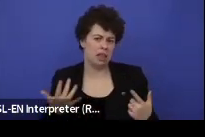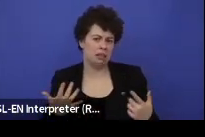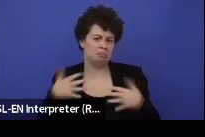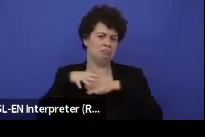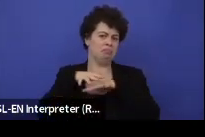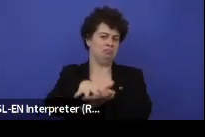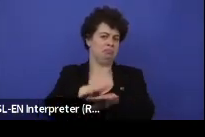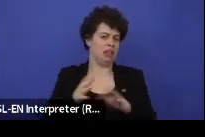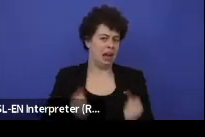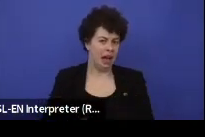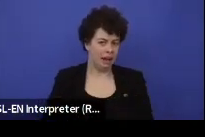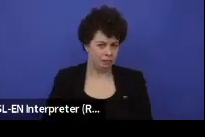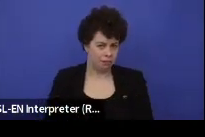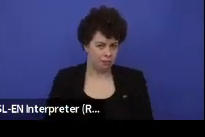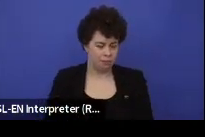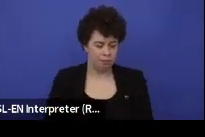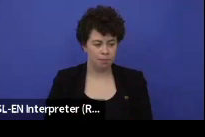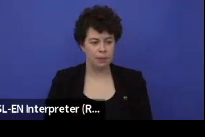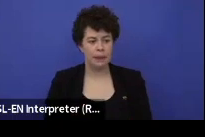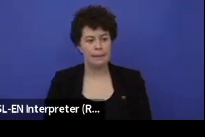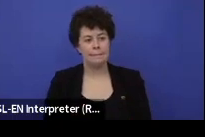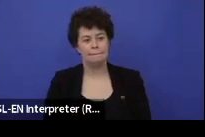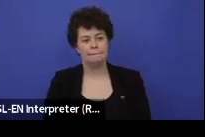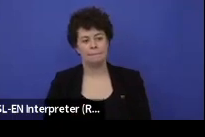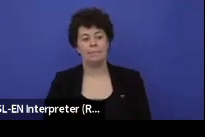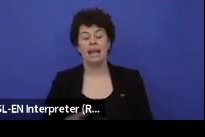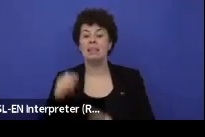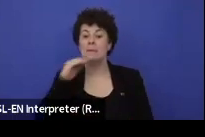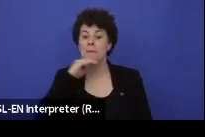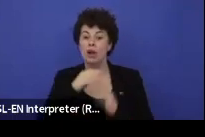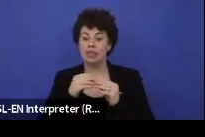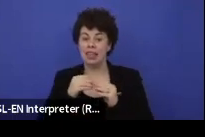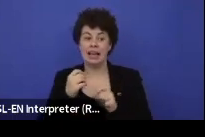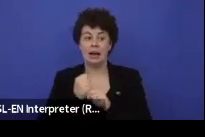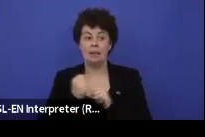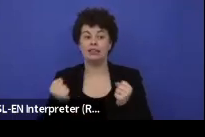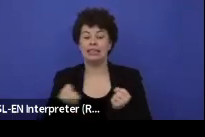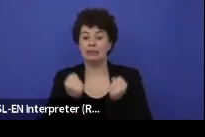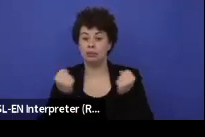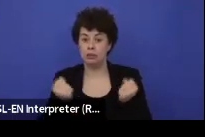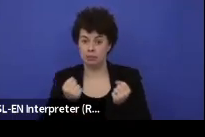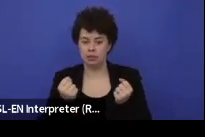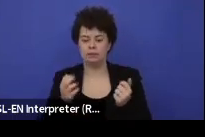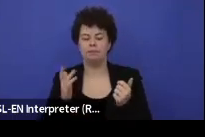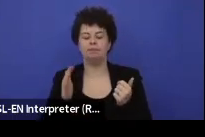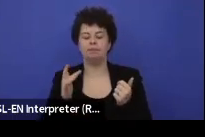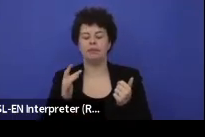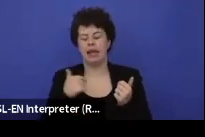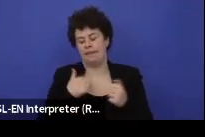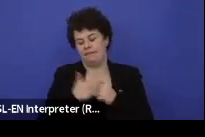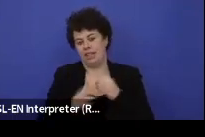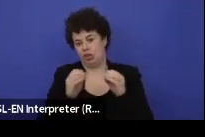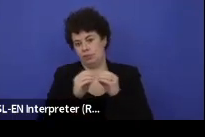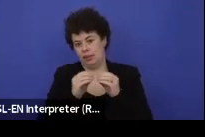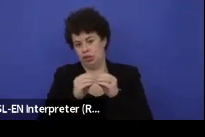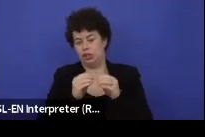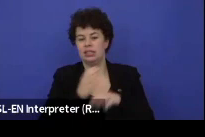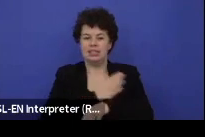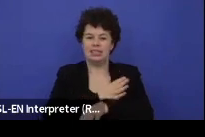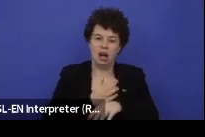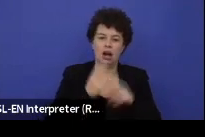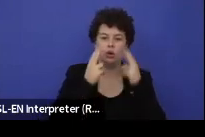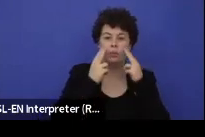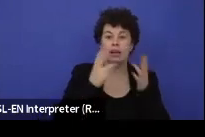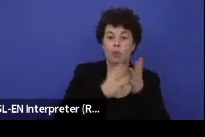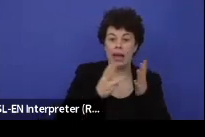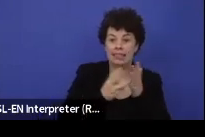So the important thing as well to remember about symptoms is I mentioned that they start normally in